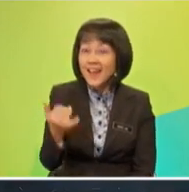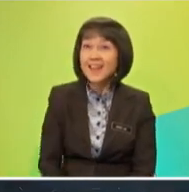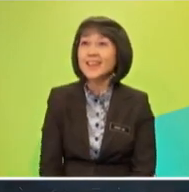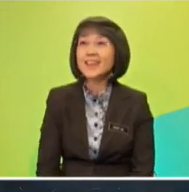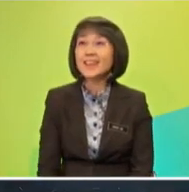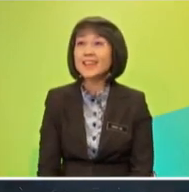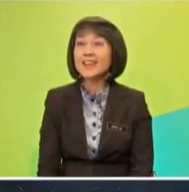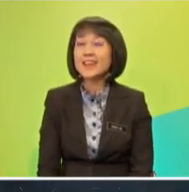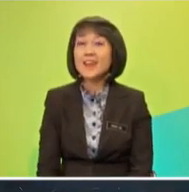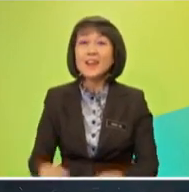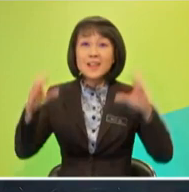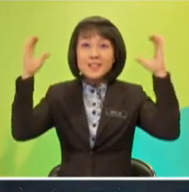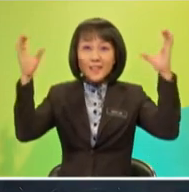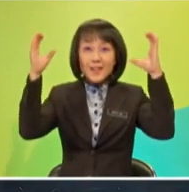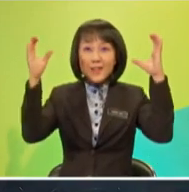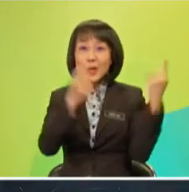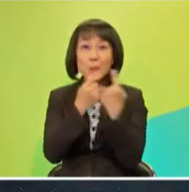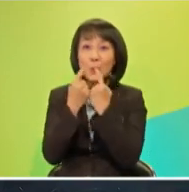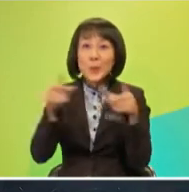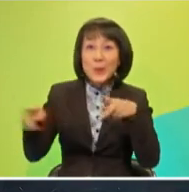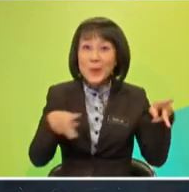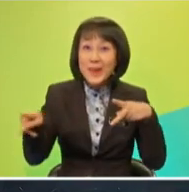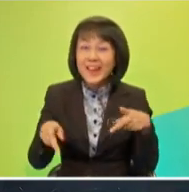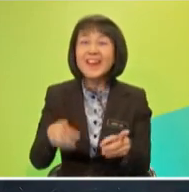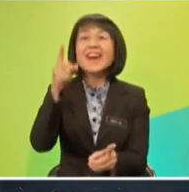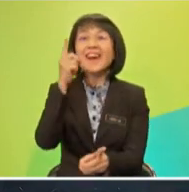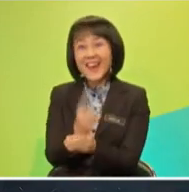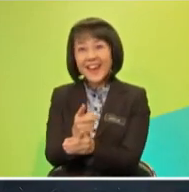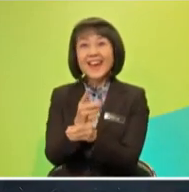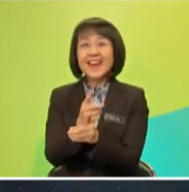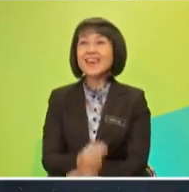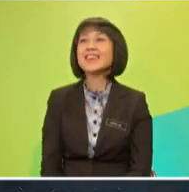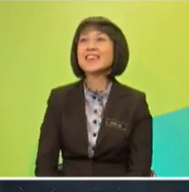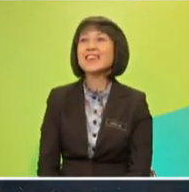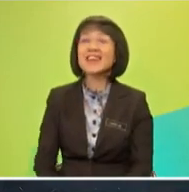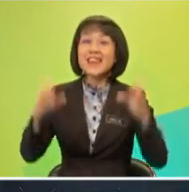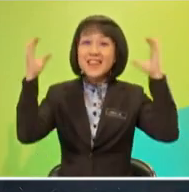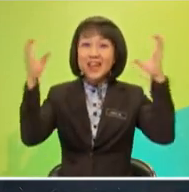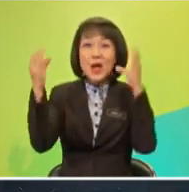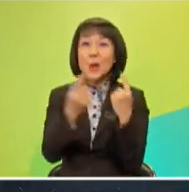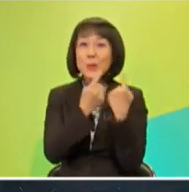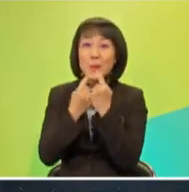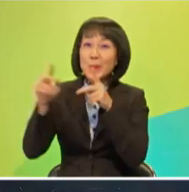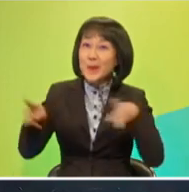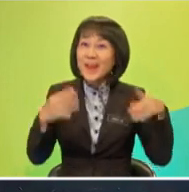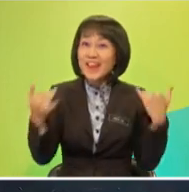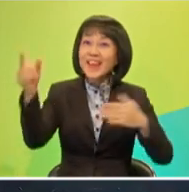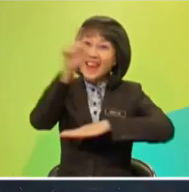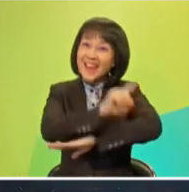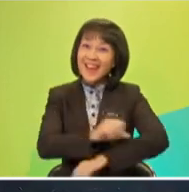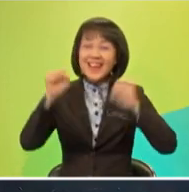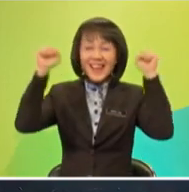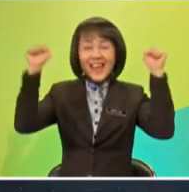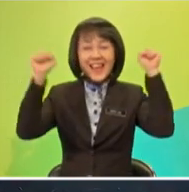Are we celebrating a birthday party? You are right. We are celebrating a birthday party today. Yes! Are